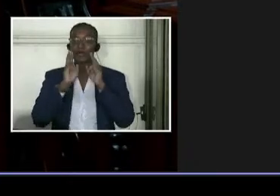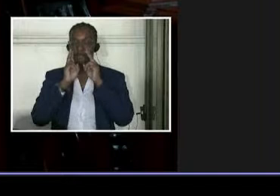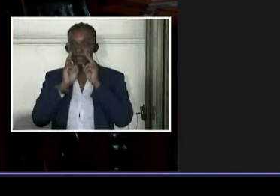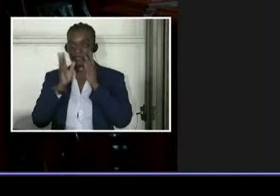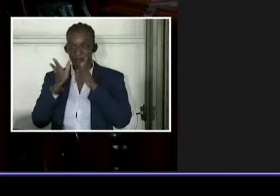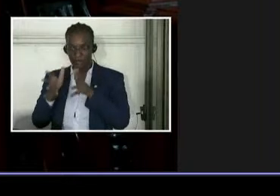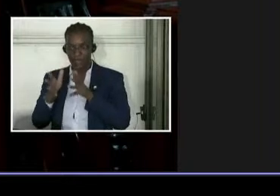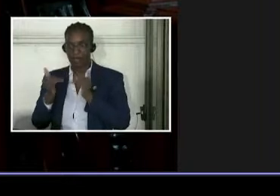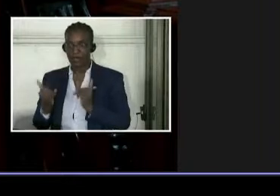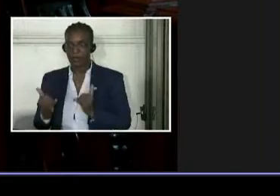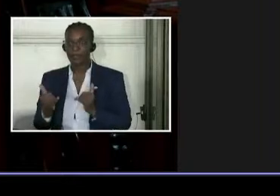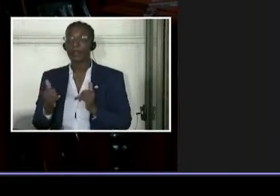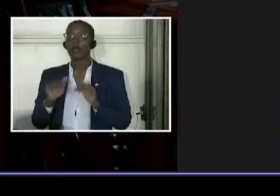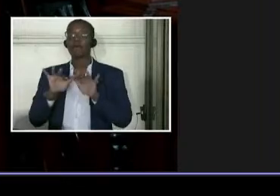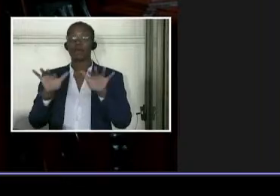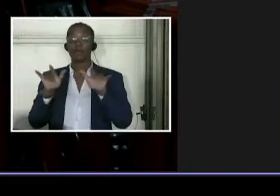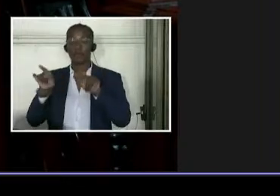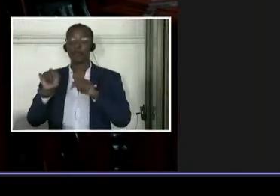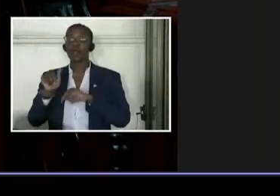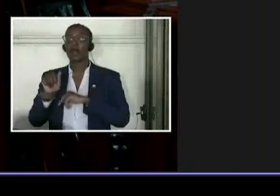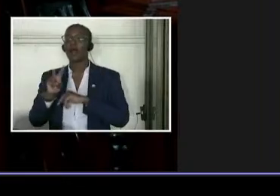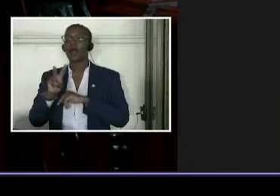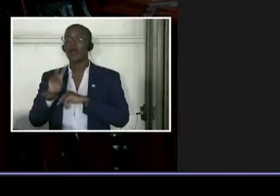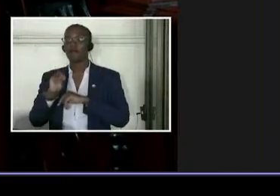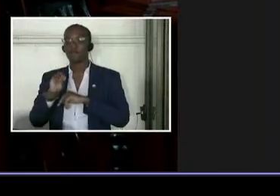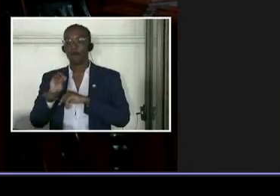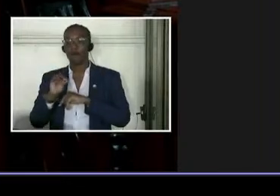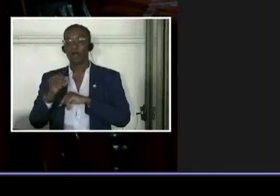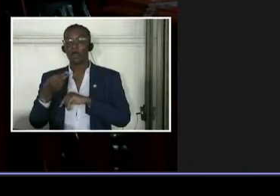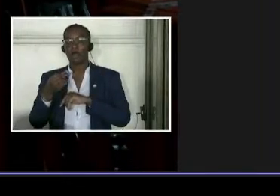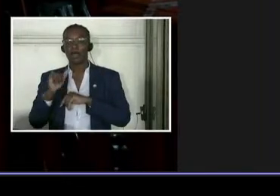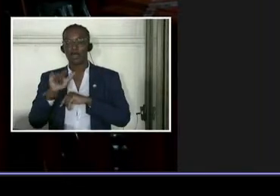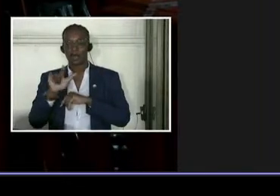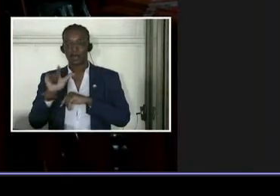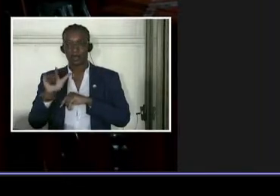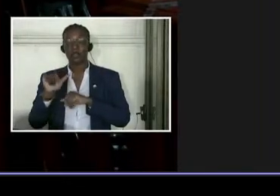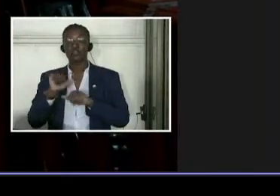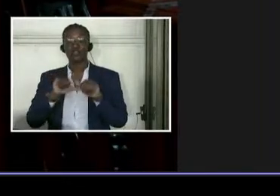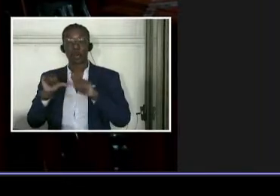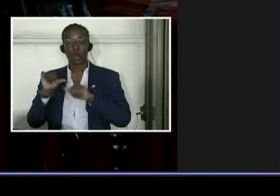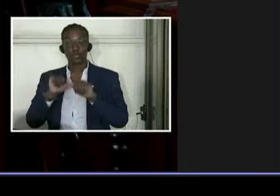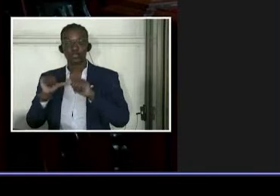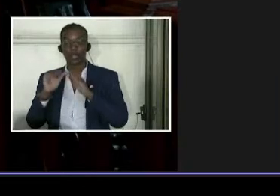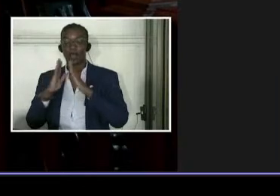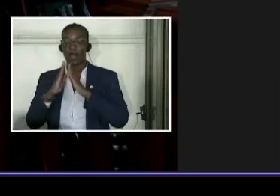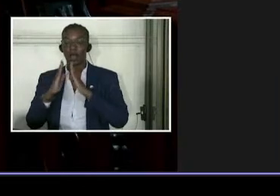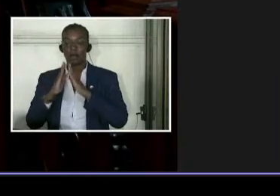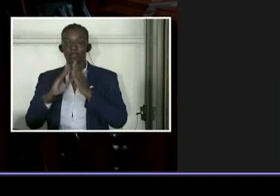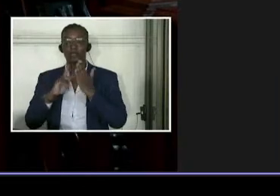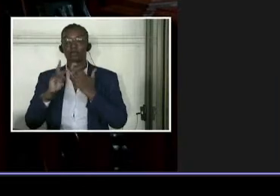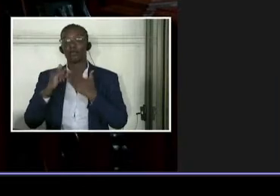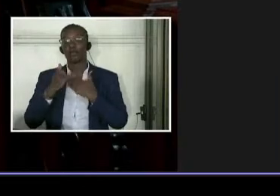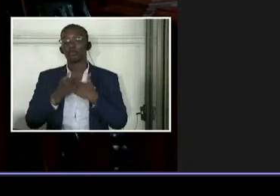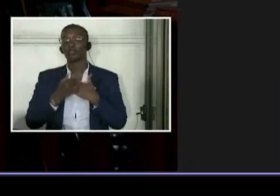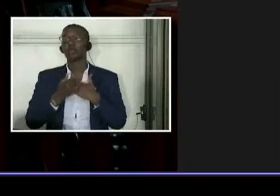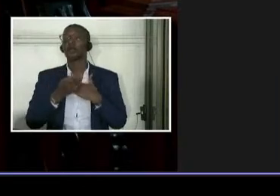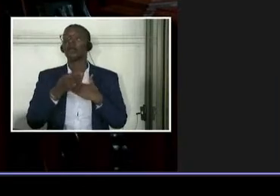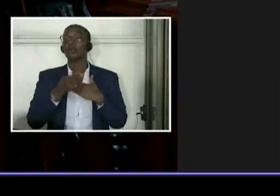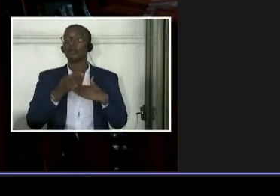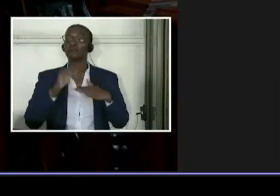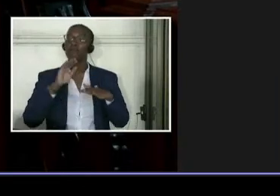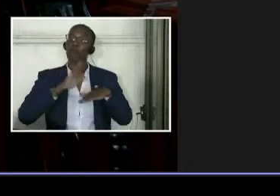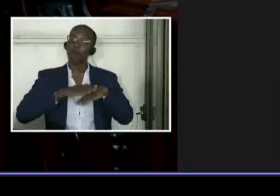visiting the people residing in those social housing projects. Regarding the